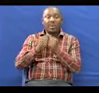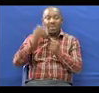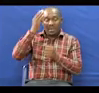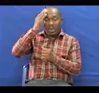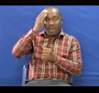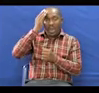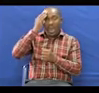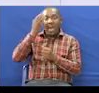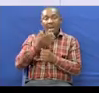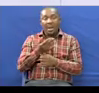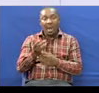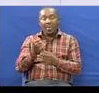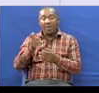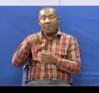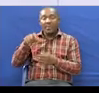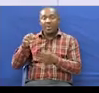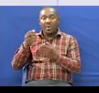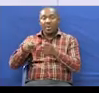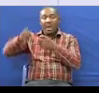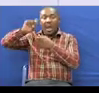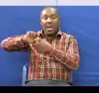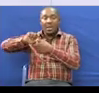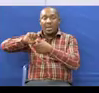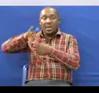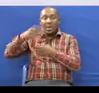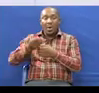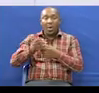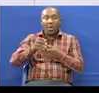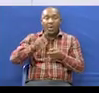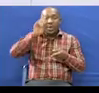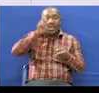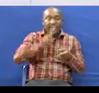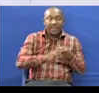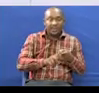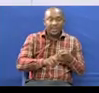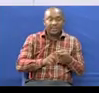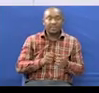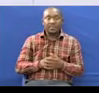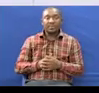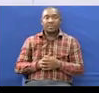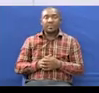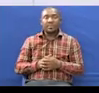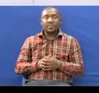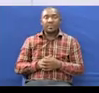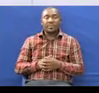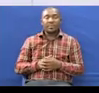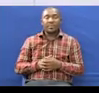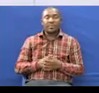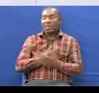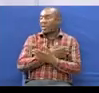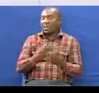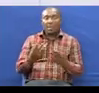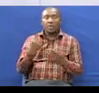may be aware about numbers of peoples added in a populations or numbers of peoples decreased in a